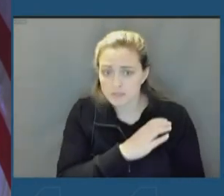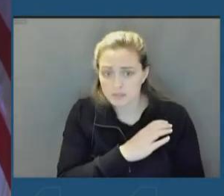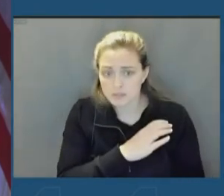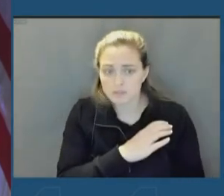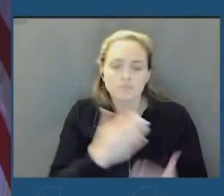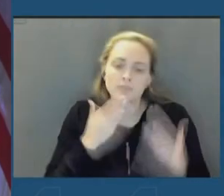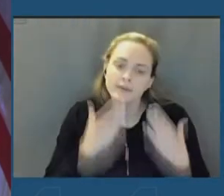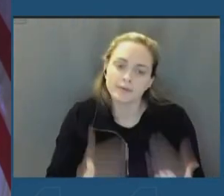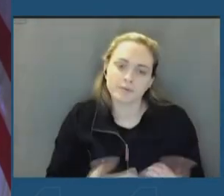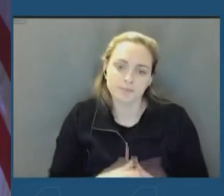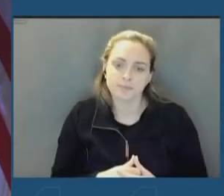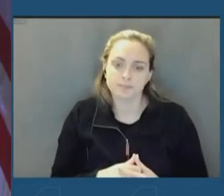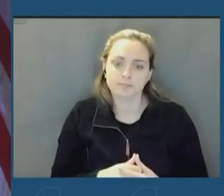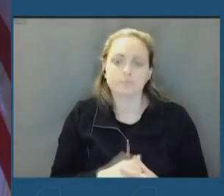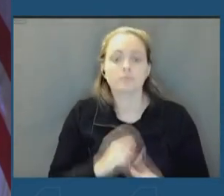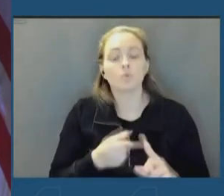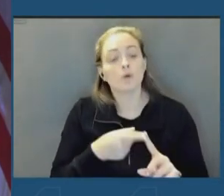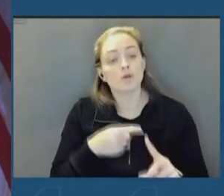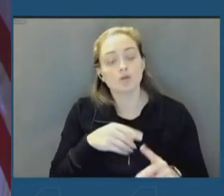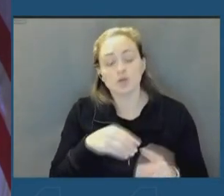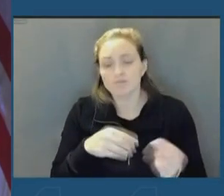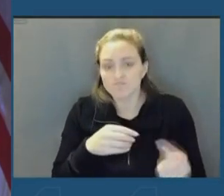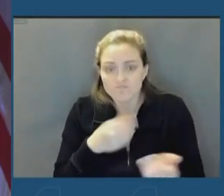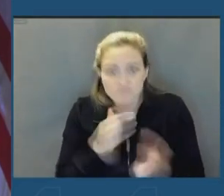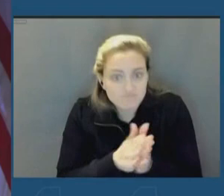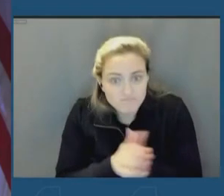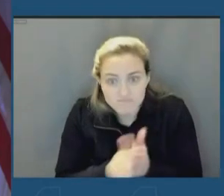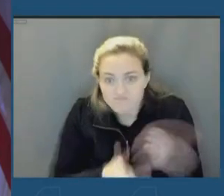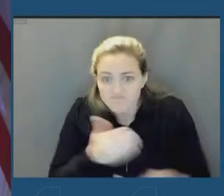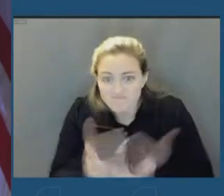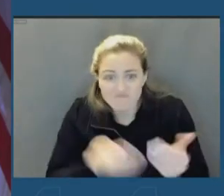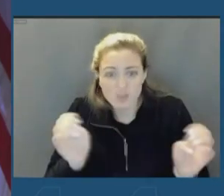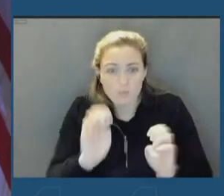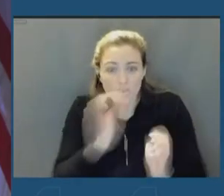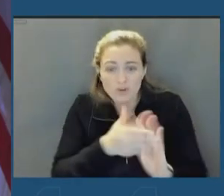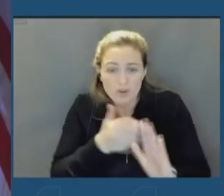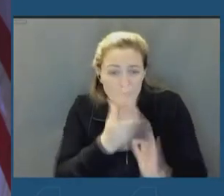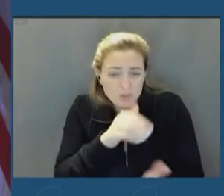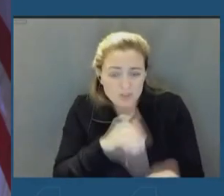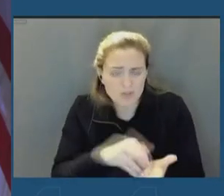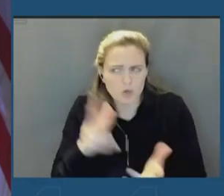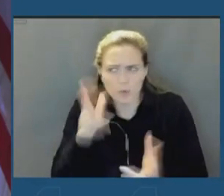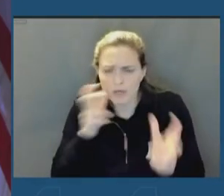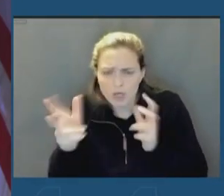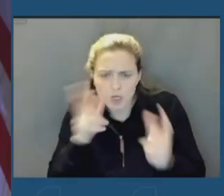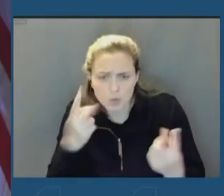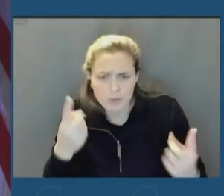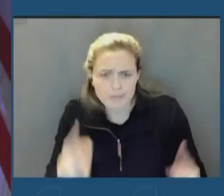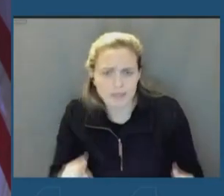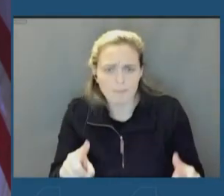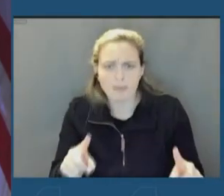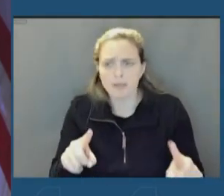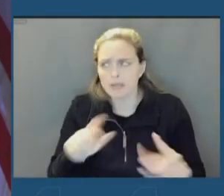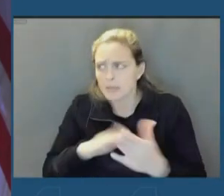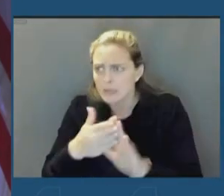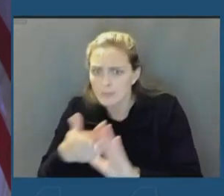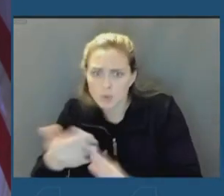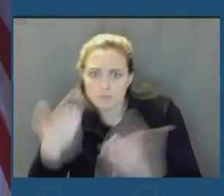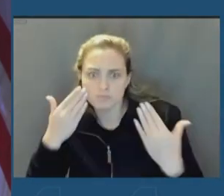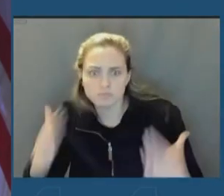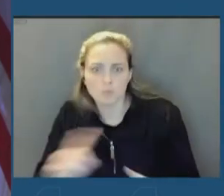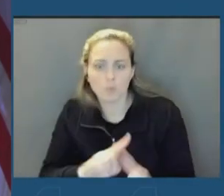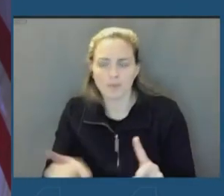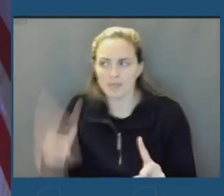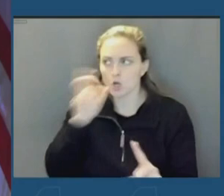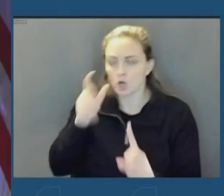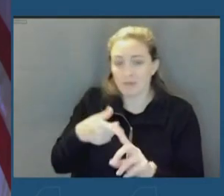you. When you're in the heat of the battle in the Emergency Operations Center, you don't hear about necessarily what's going on in the neighborhoods. But then I heard about